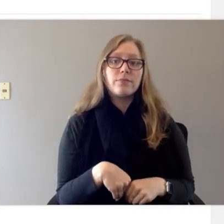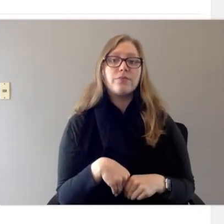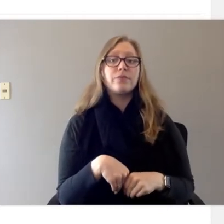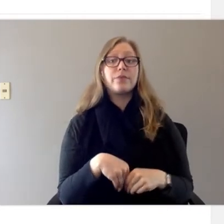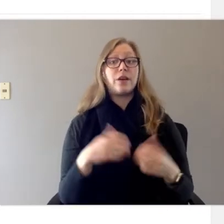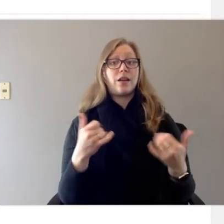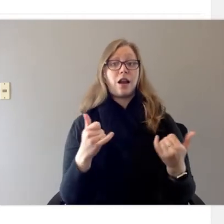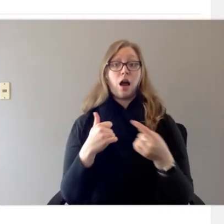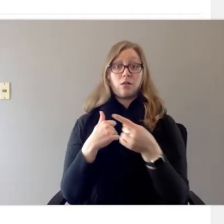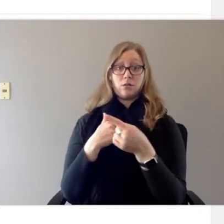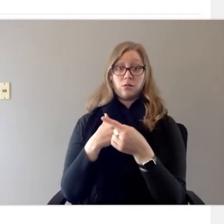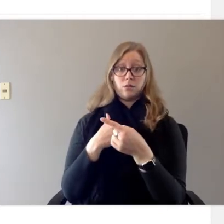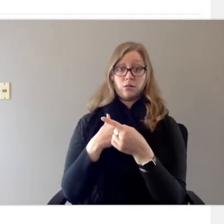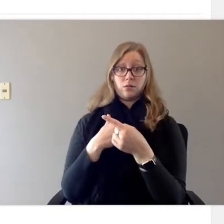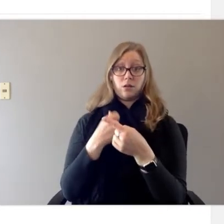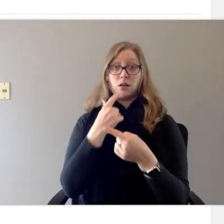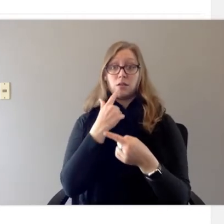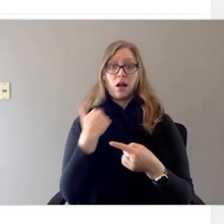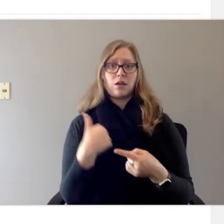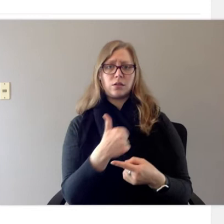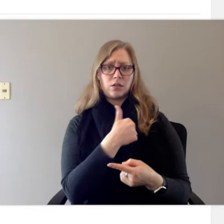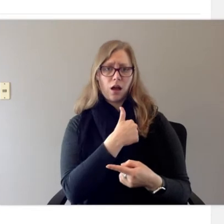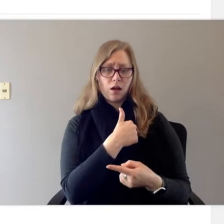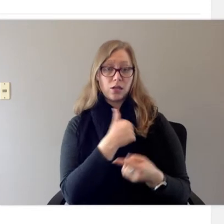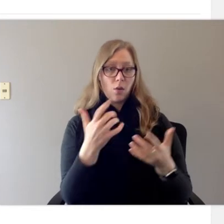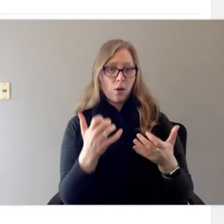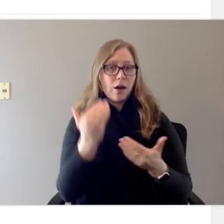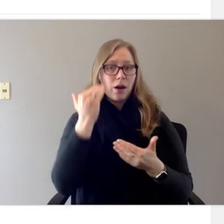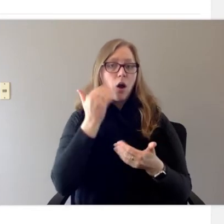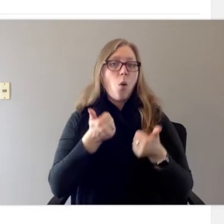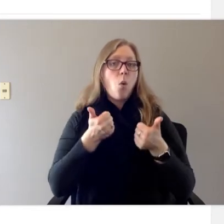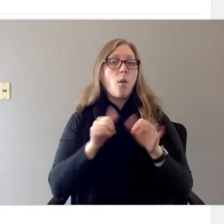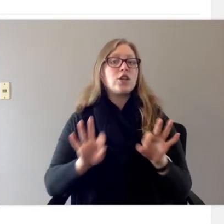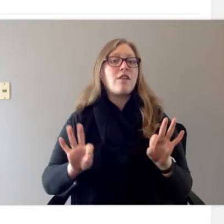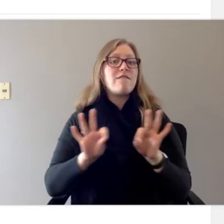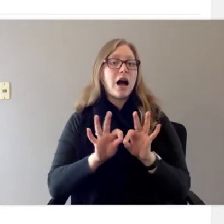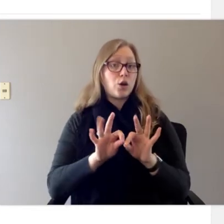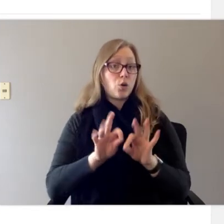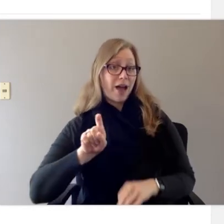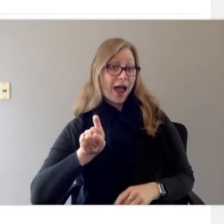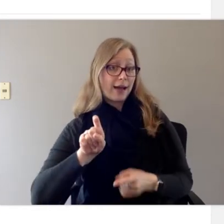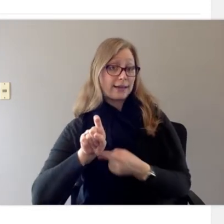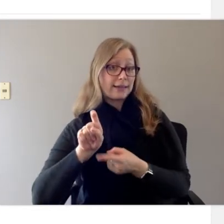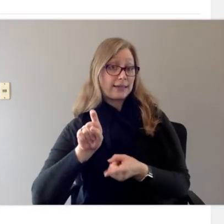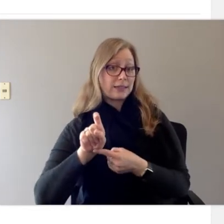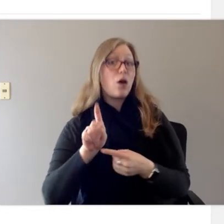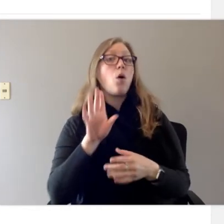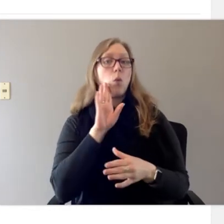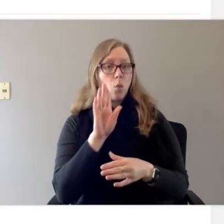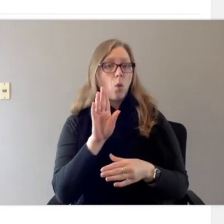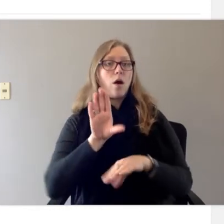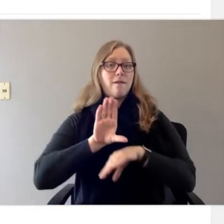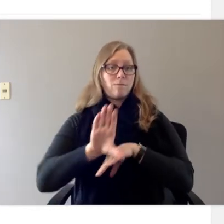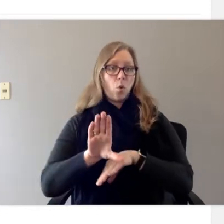they want to know what value of x would make these two triangles congruent. And so we have this